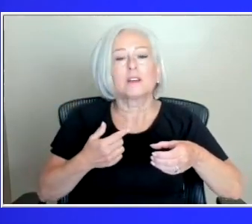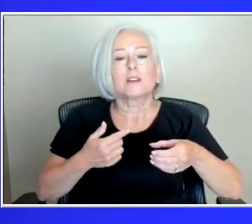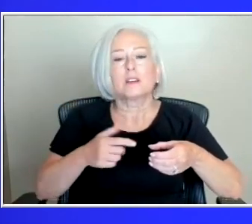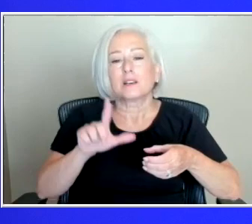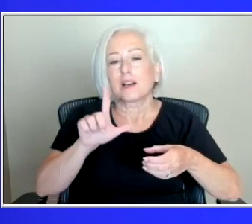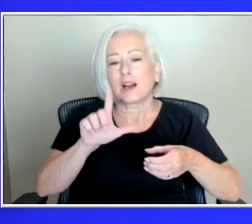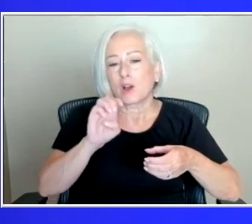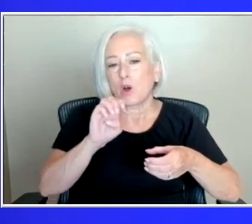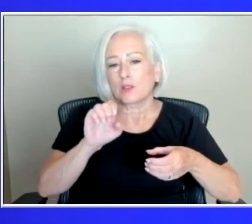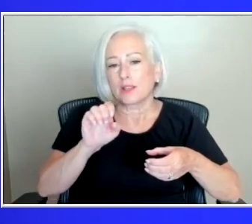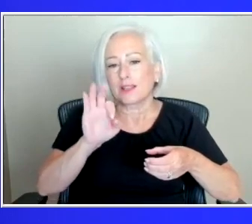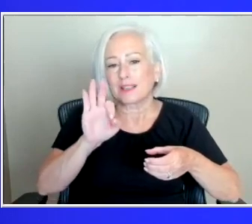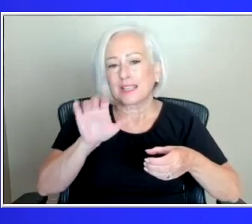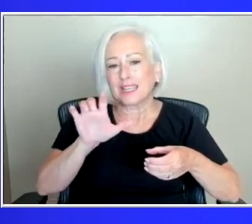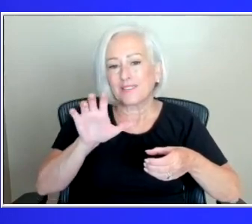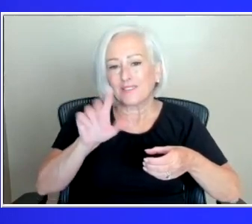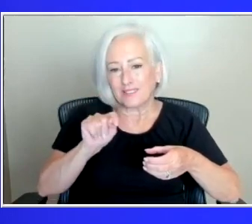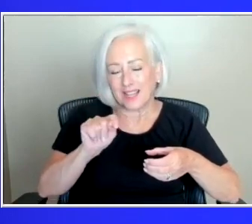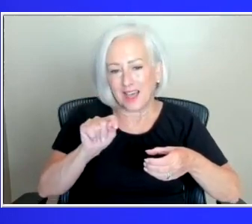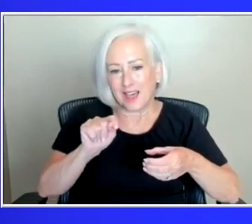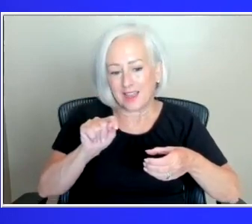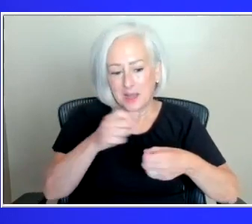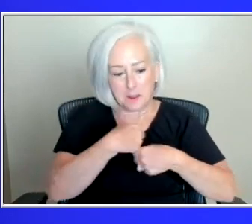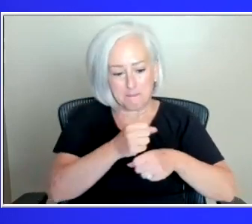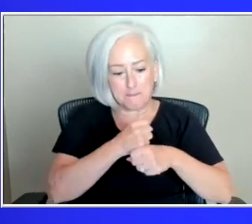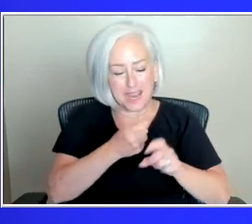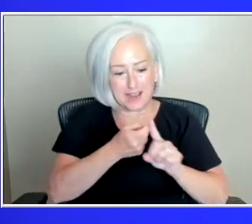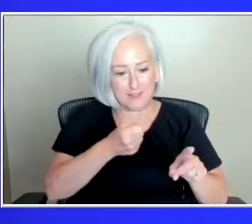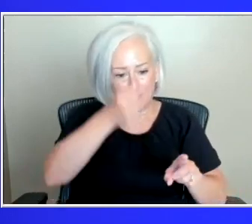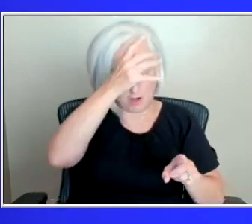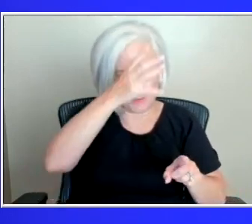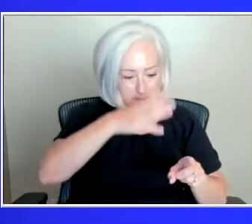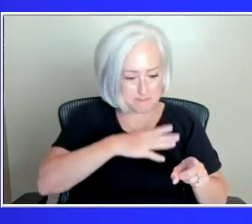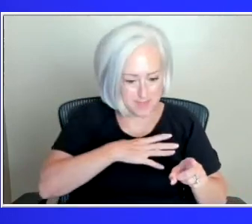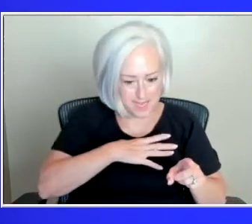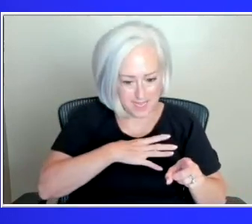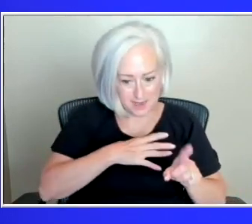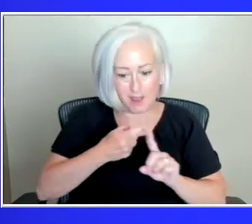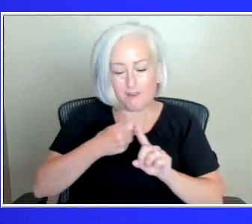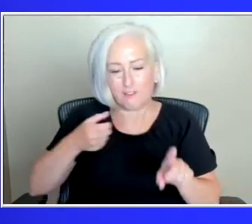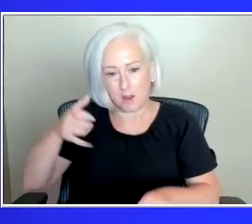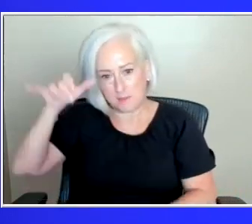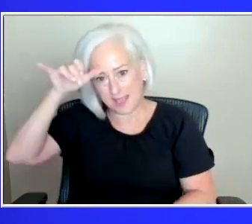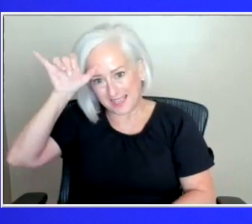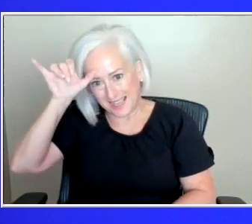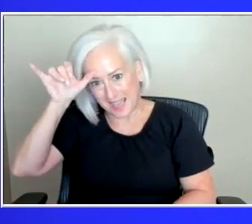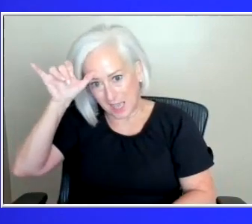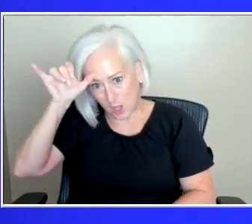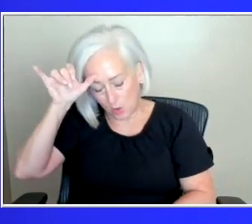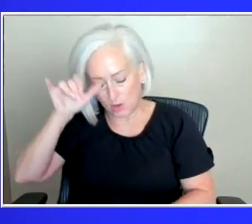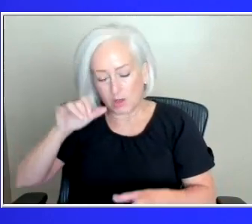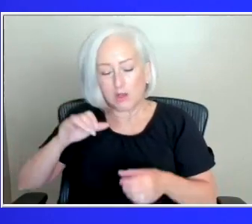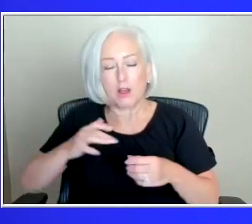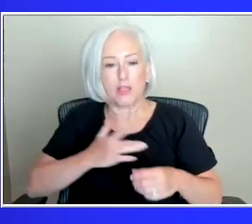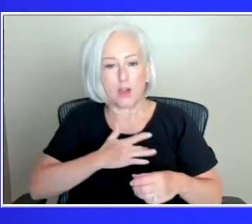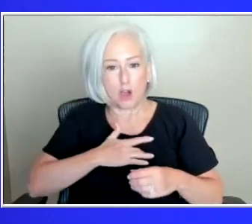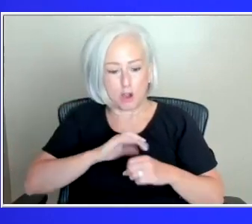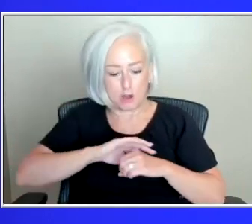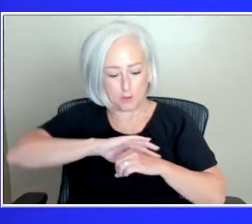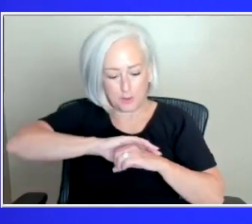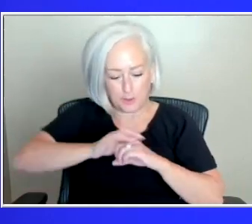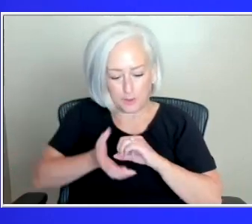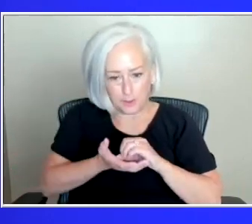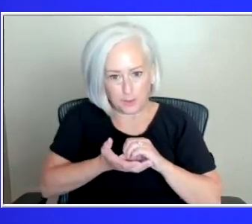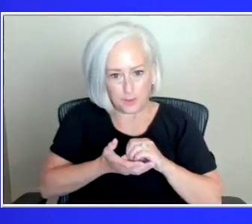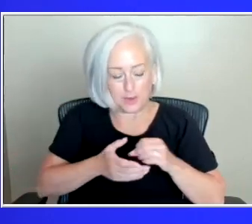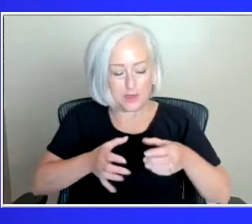bovine pericardium. So it's the lining around the cow's heart. There's some that have porcine or pig pericardium. So it's not